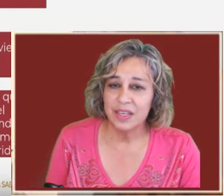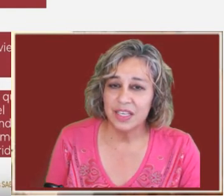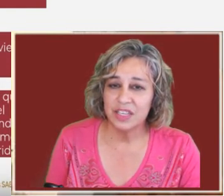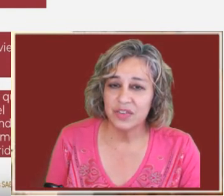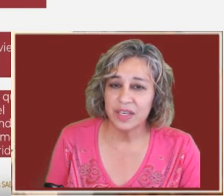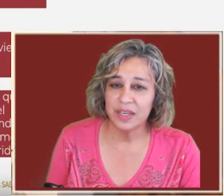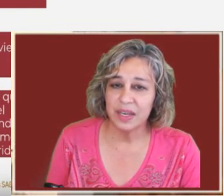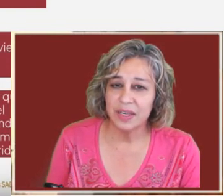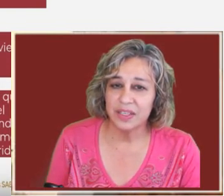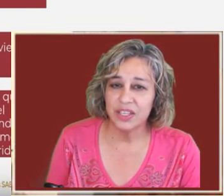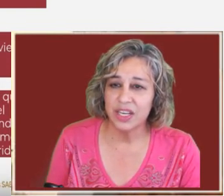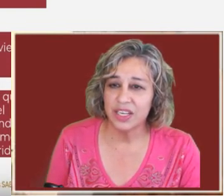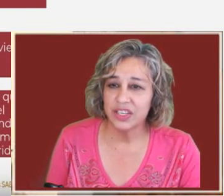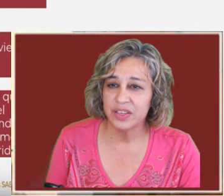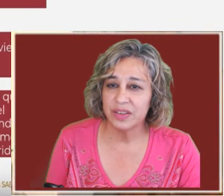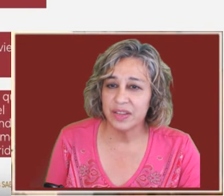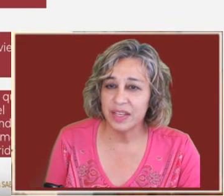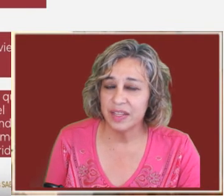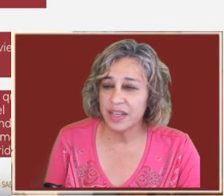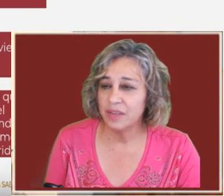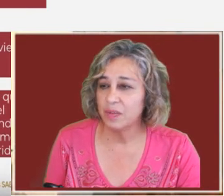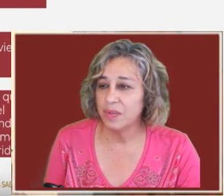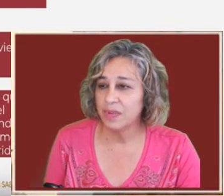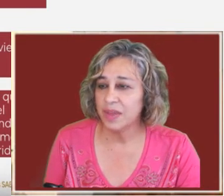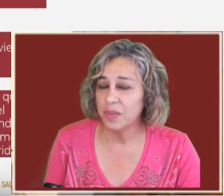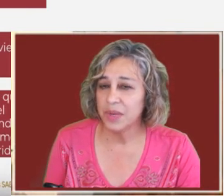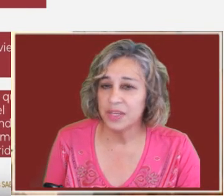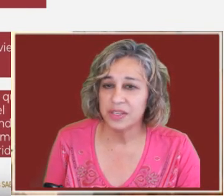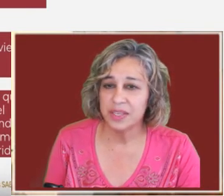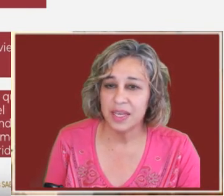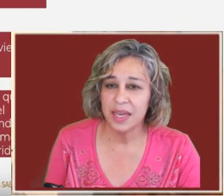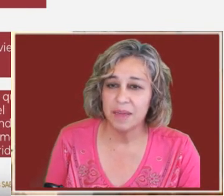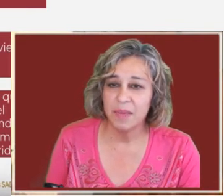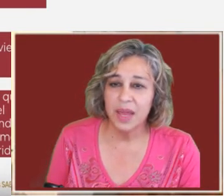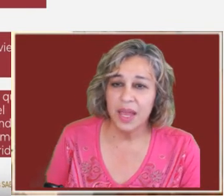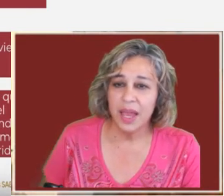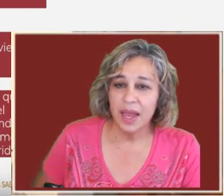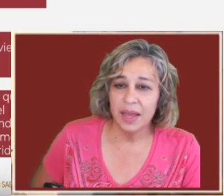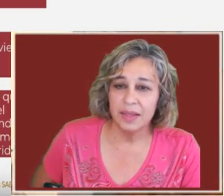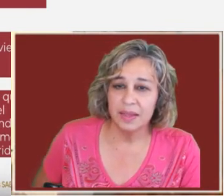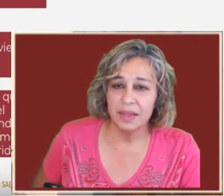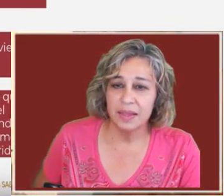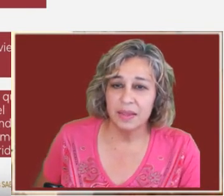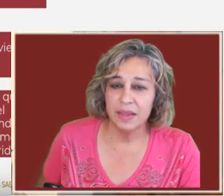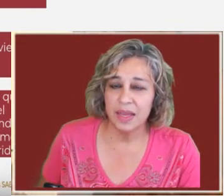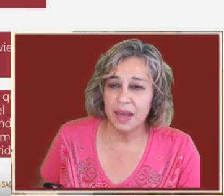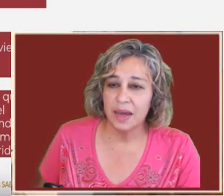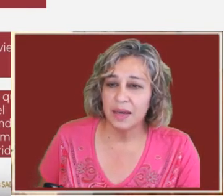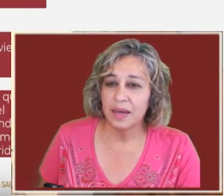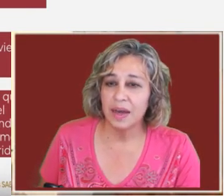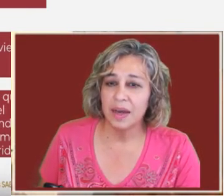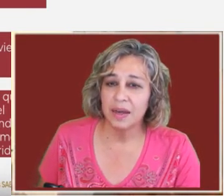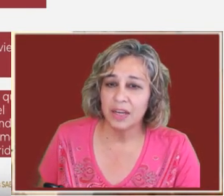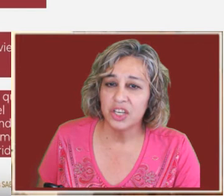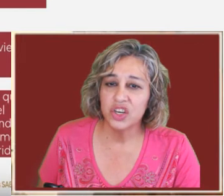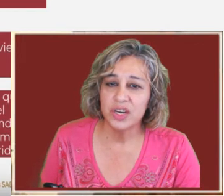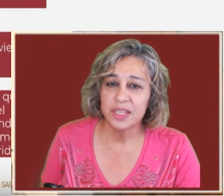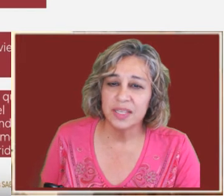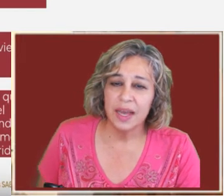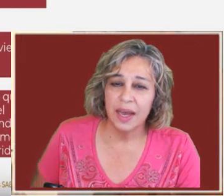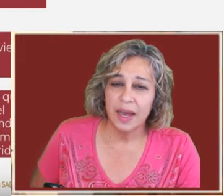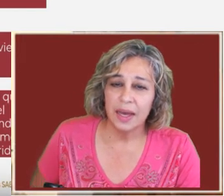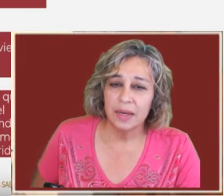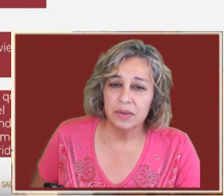the district judge, they went to see him, and the